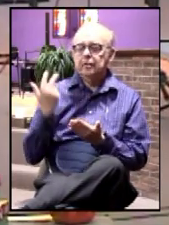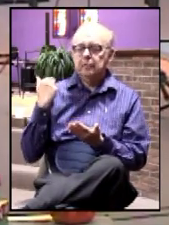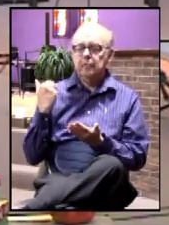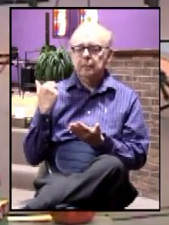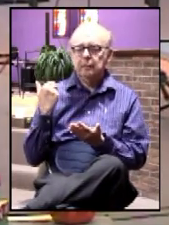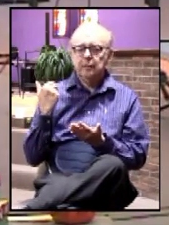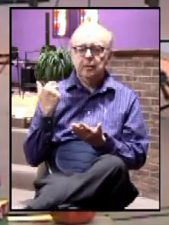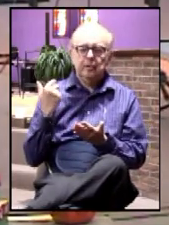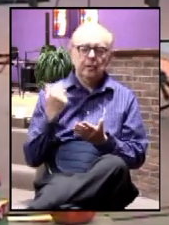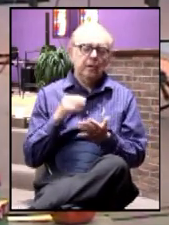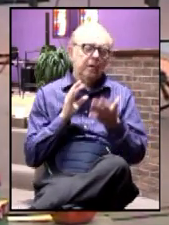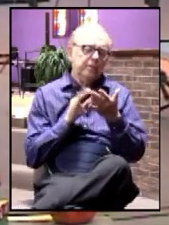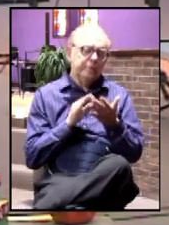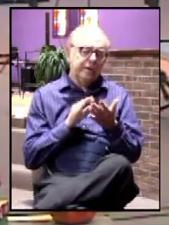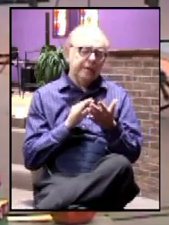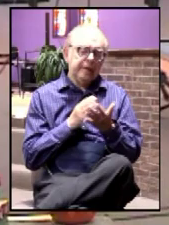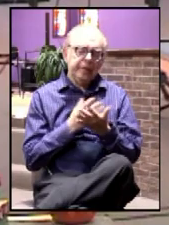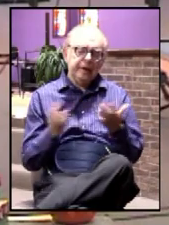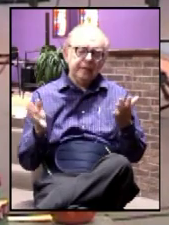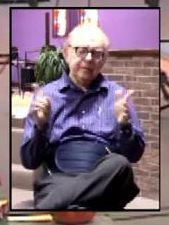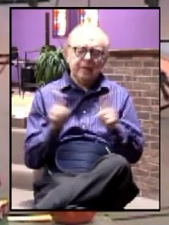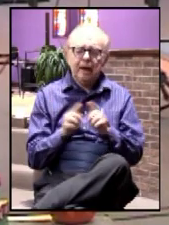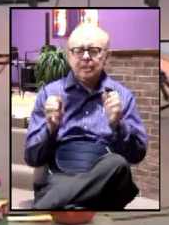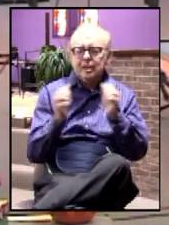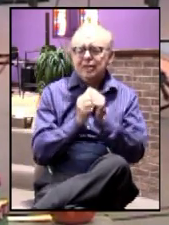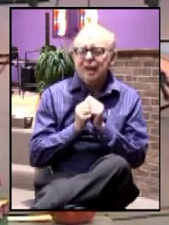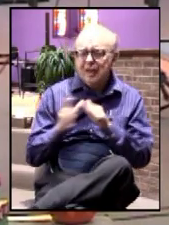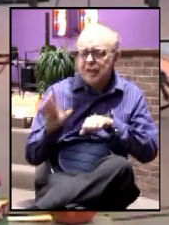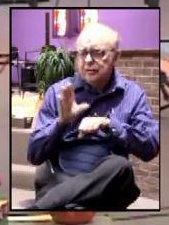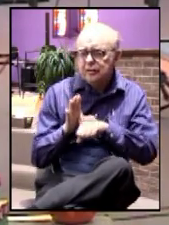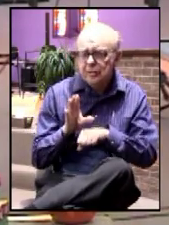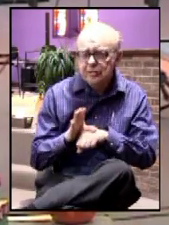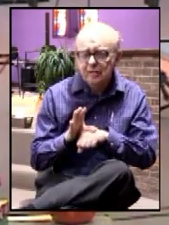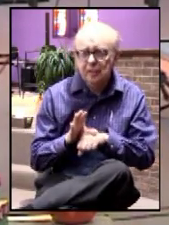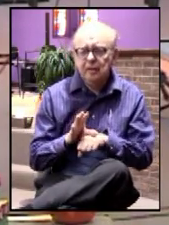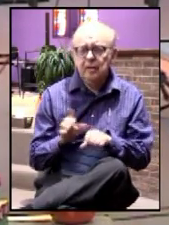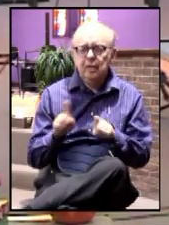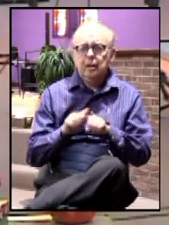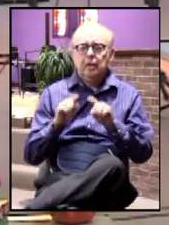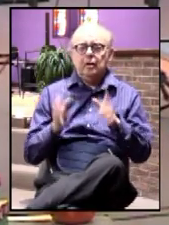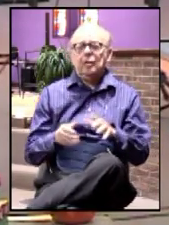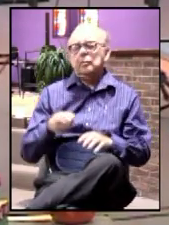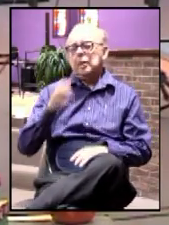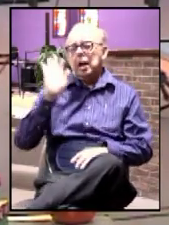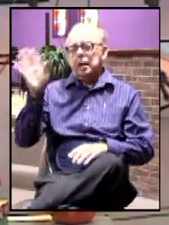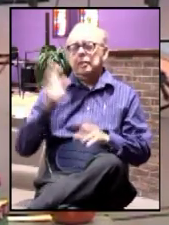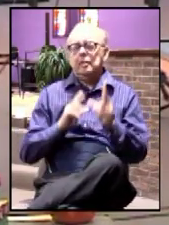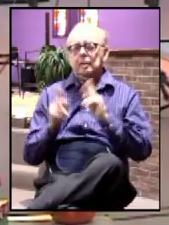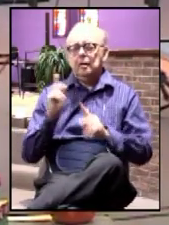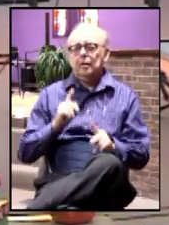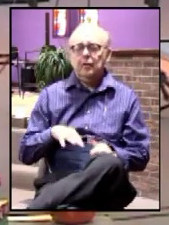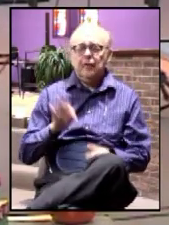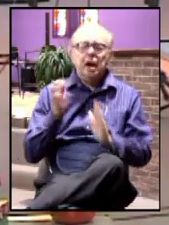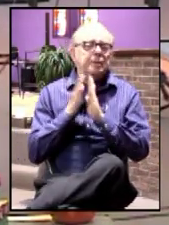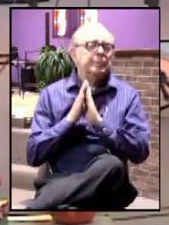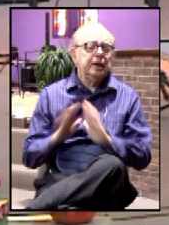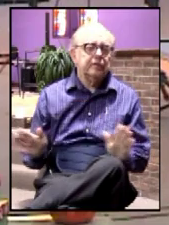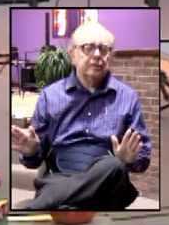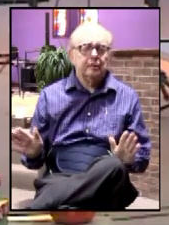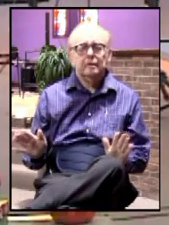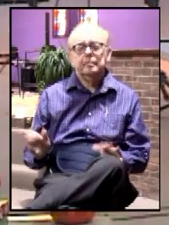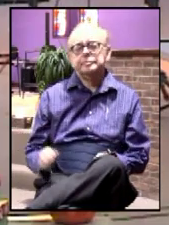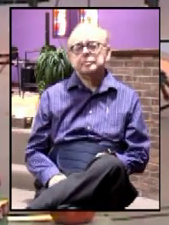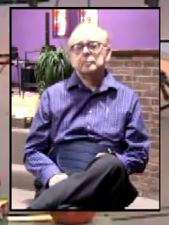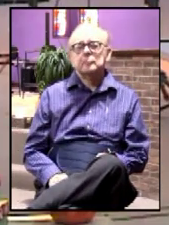explored things like together as a church, as a group of God's people, we find peace.